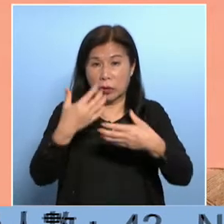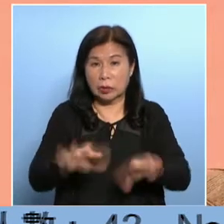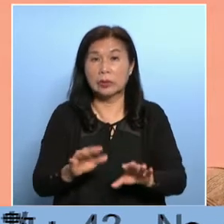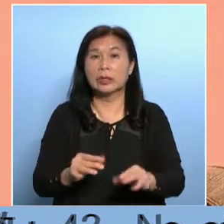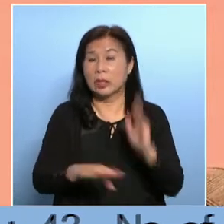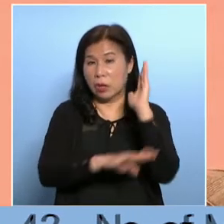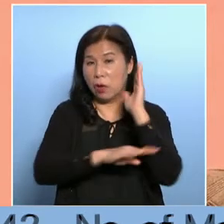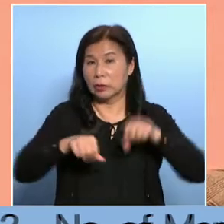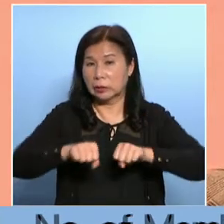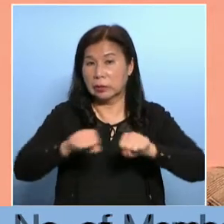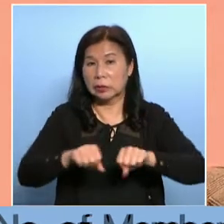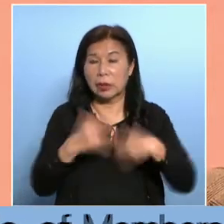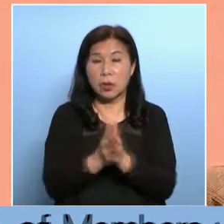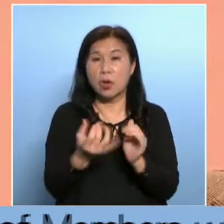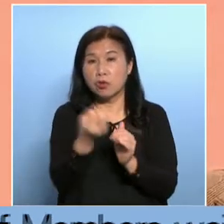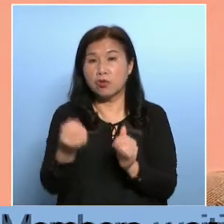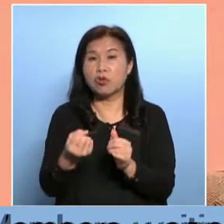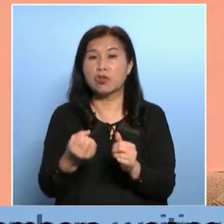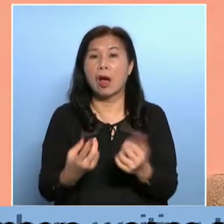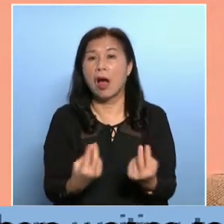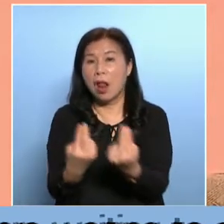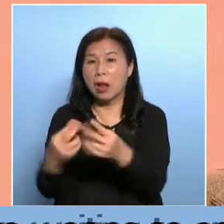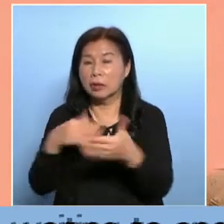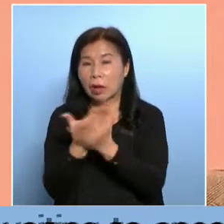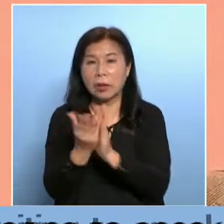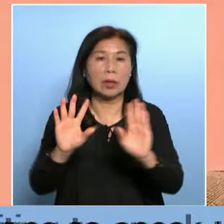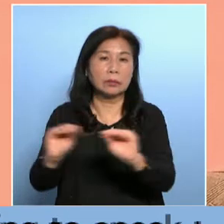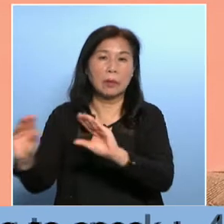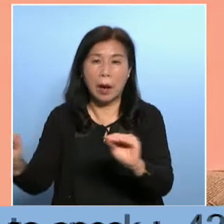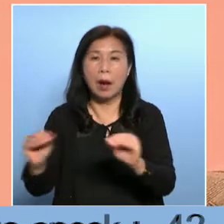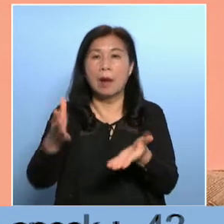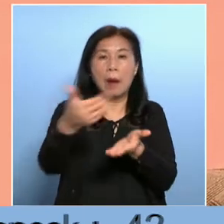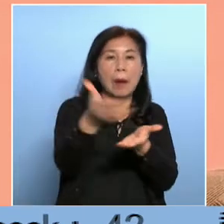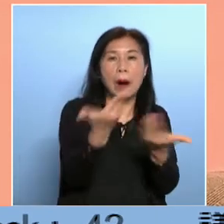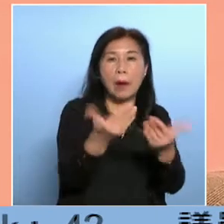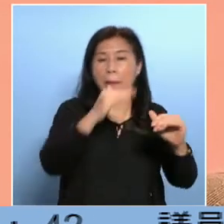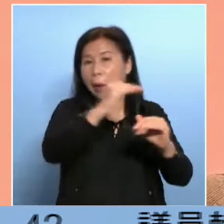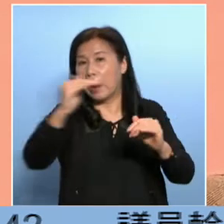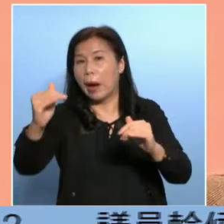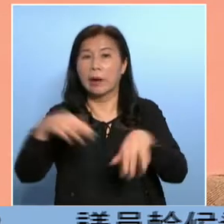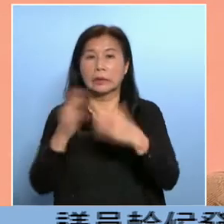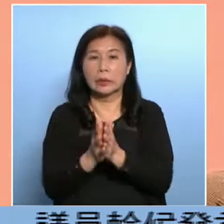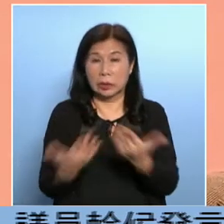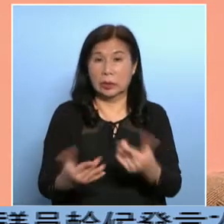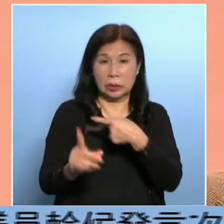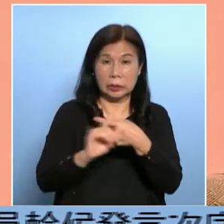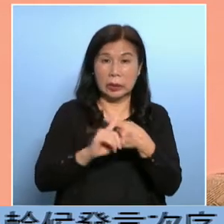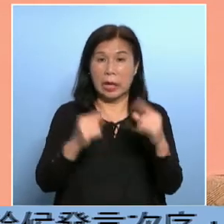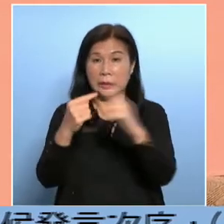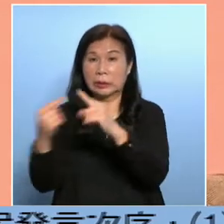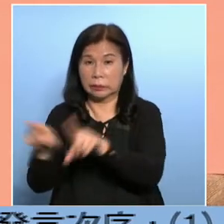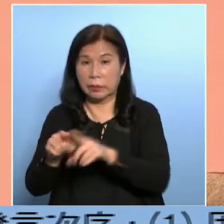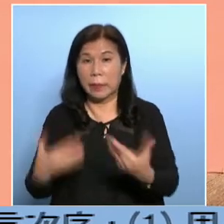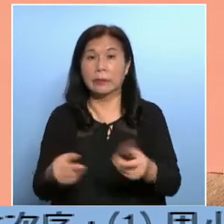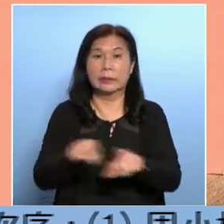have to rummaging around. Well, there's hardly anything left on the supermarket shelves. At this